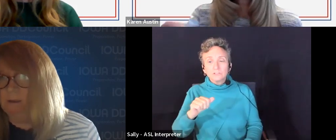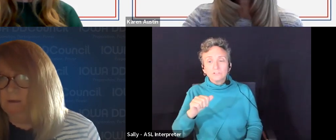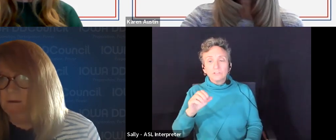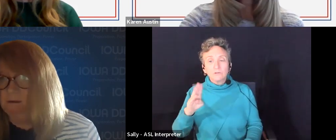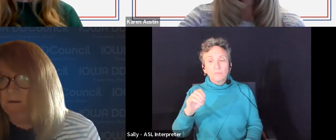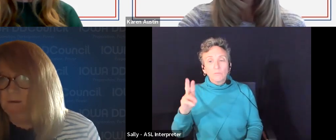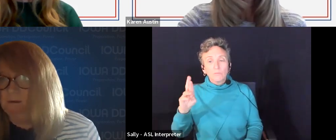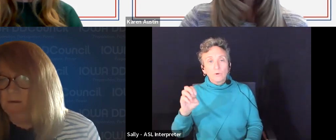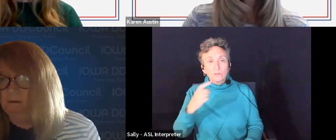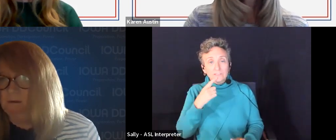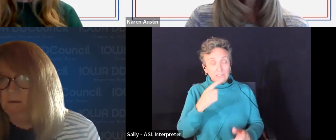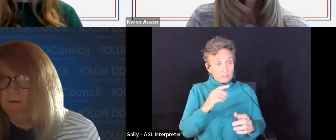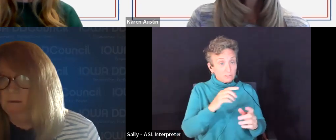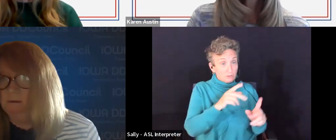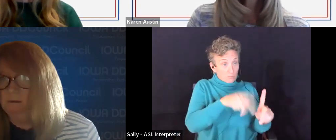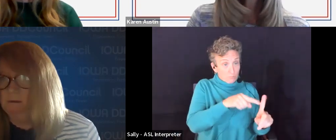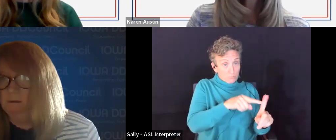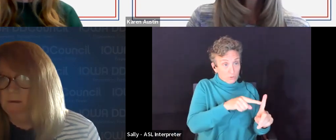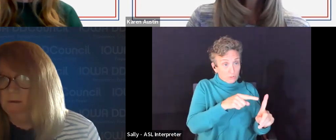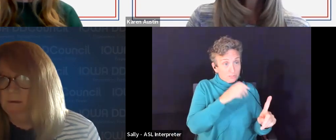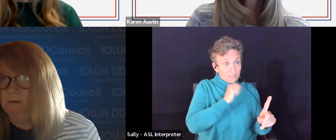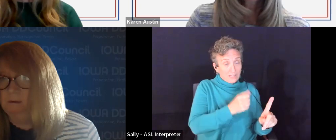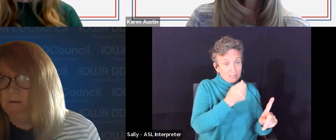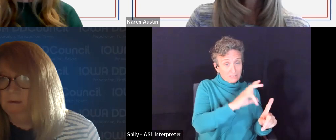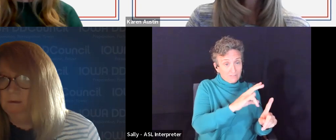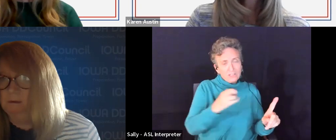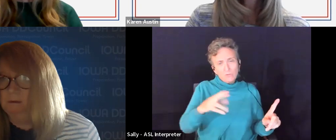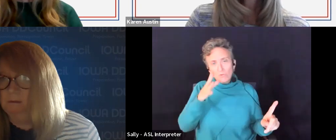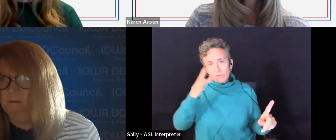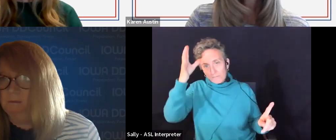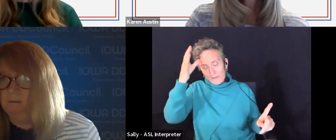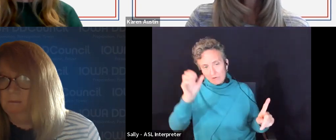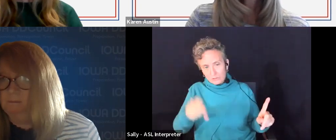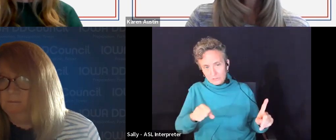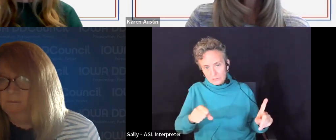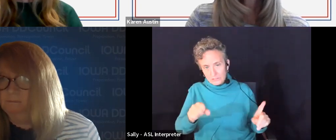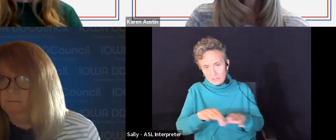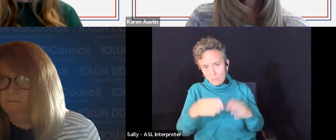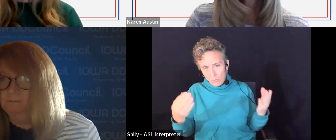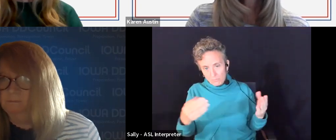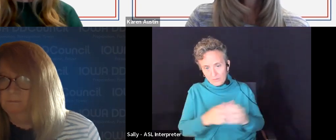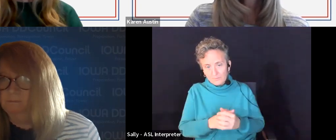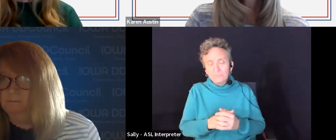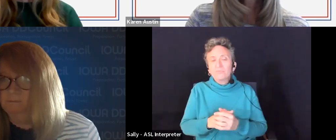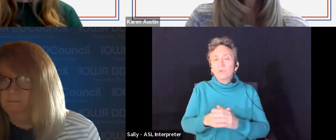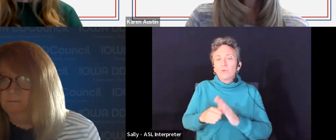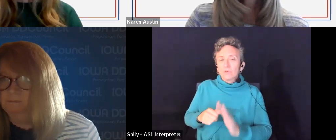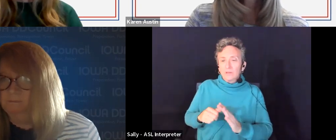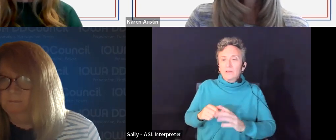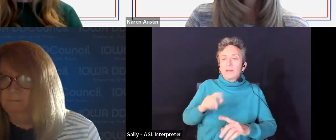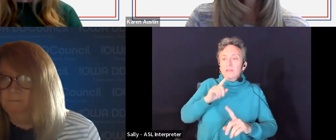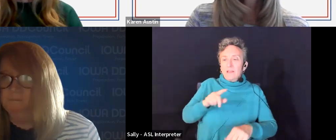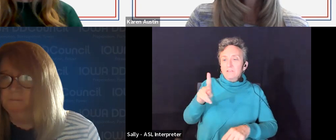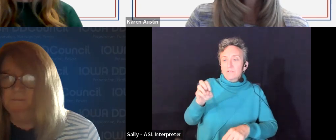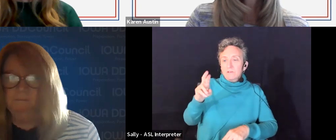parents only? So I'll kind of go back to that slide, but that hierarchy that was